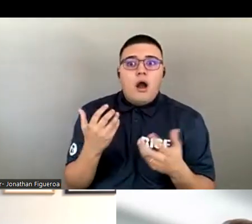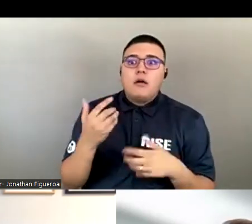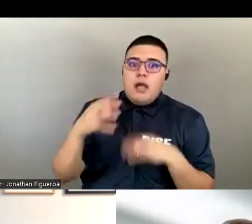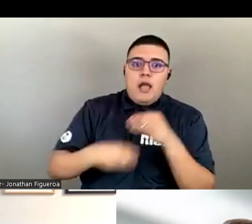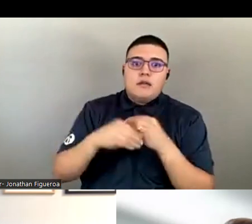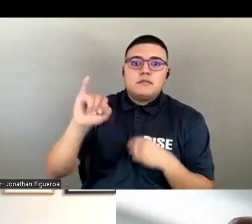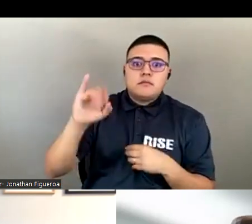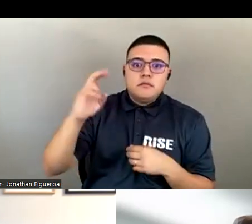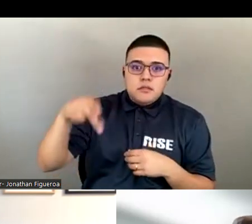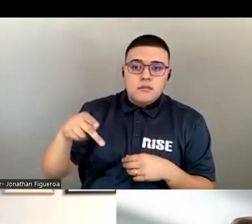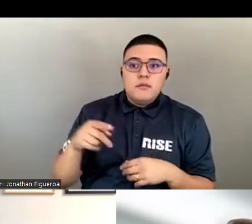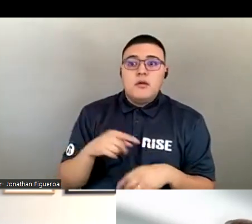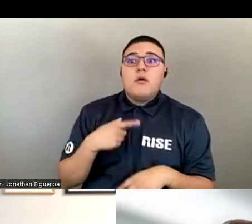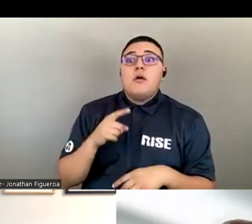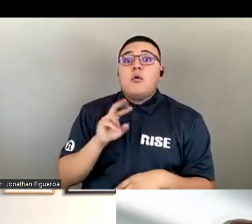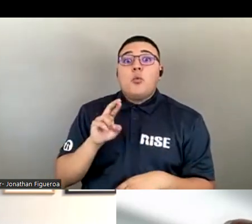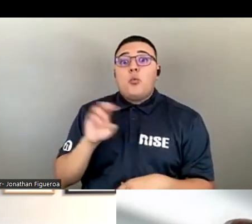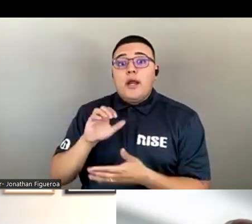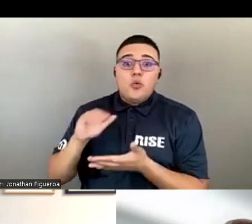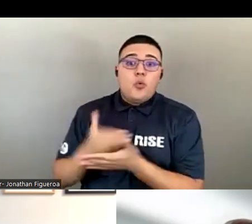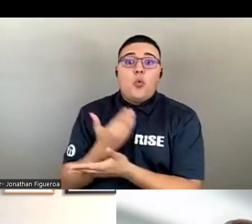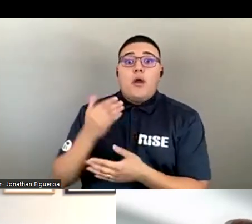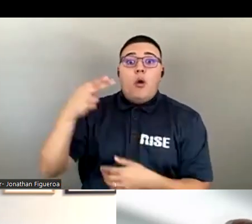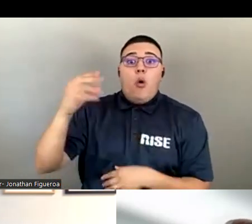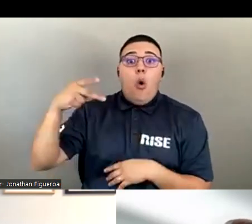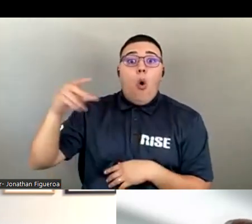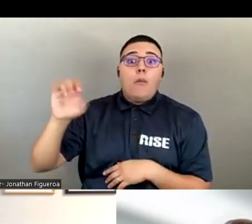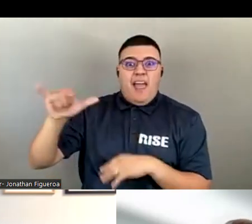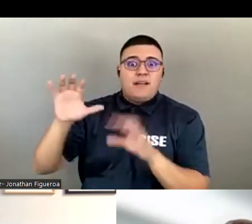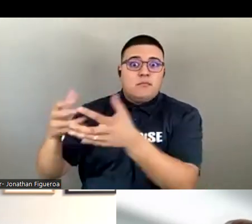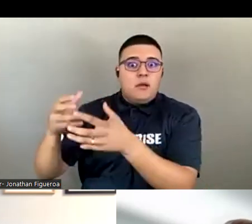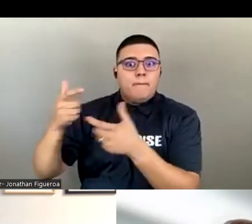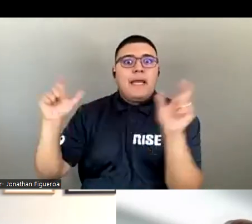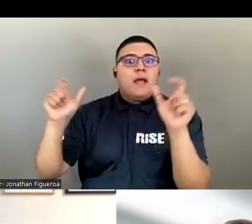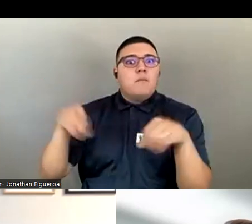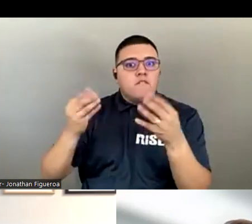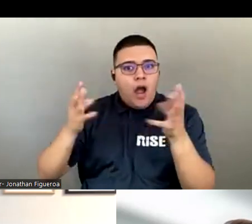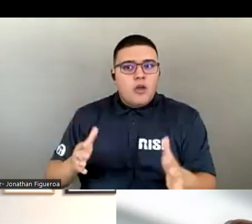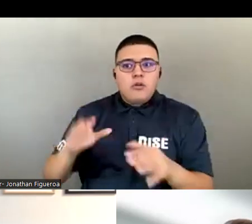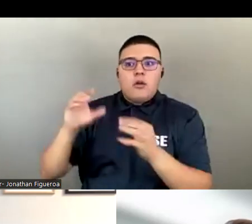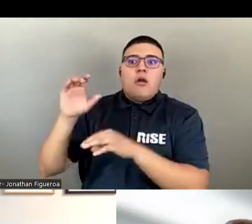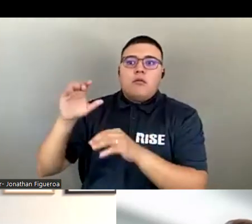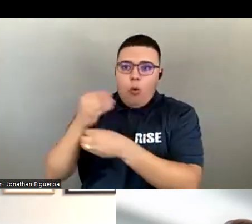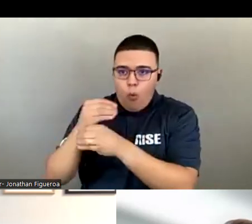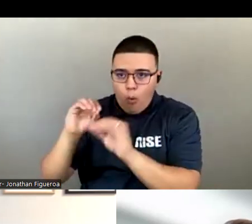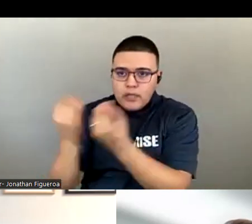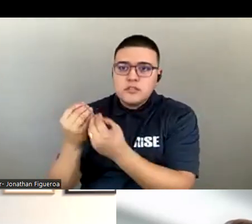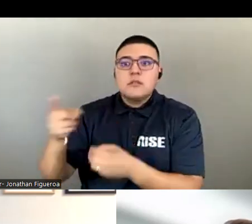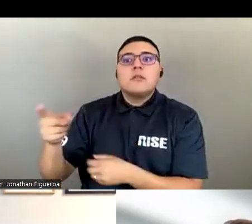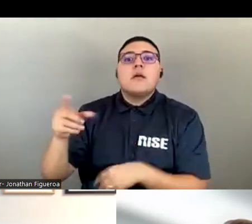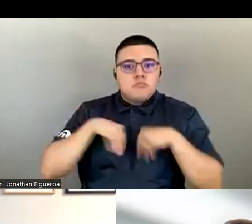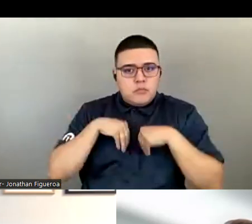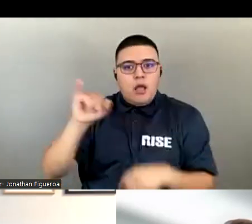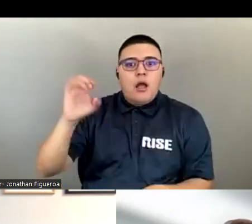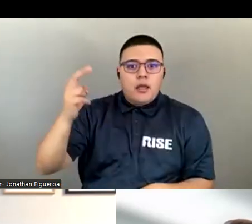that Renewing Hope is a very big provider, and they have they take IHP as well. We got to think about that too when we think about a